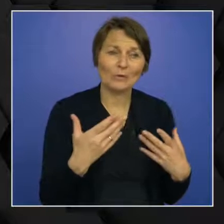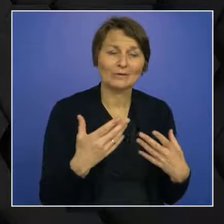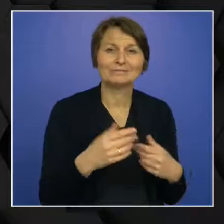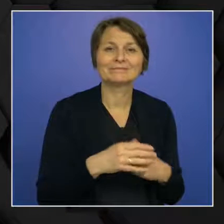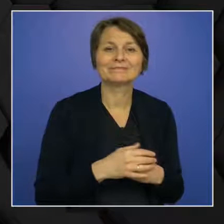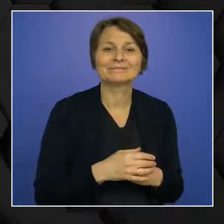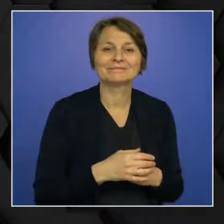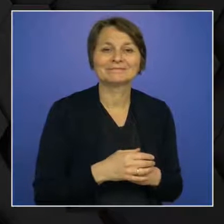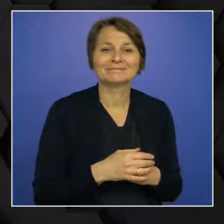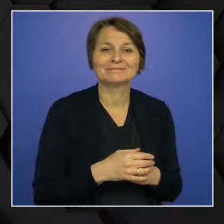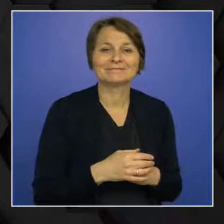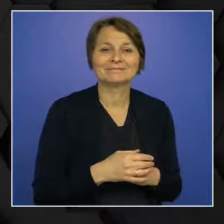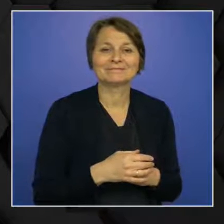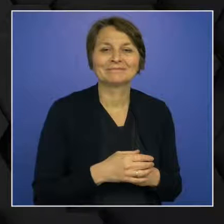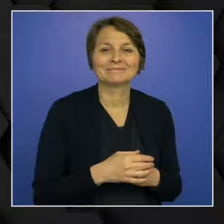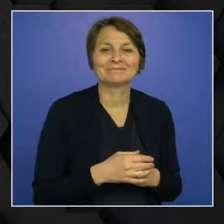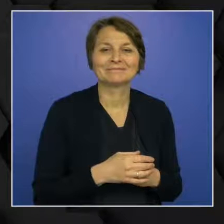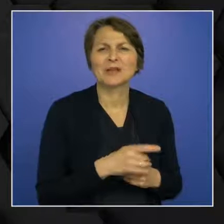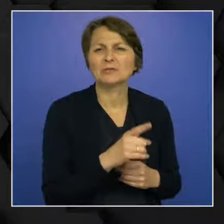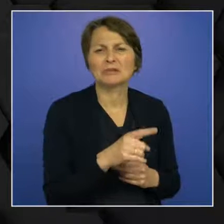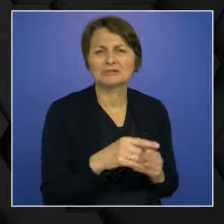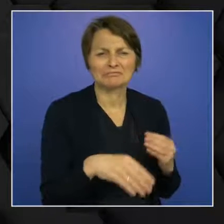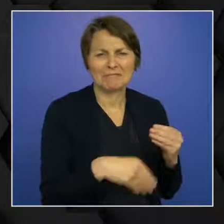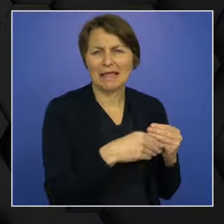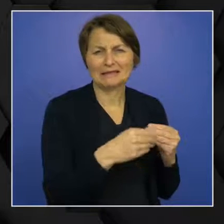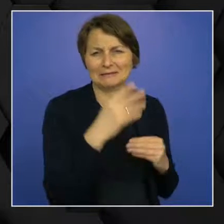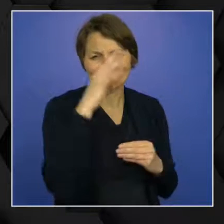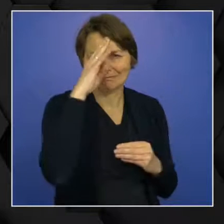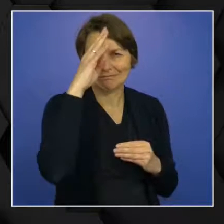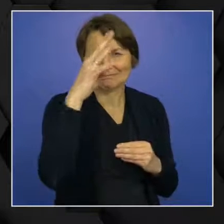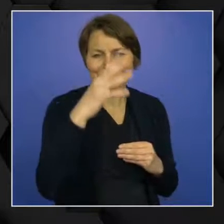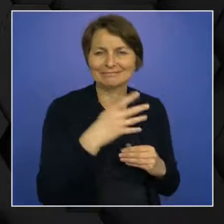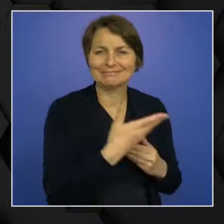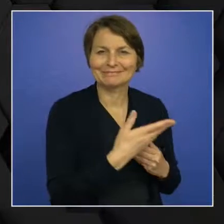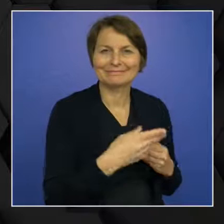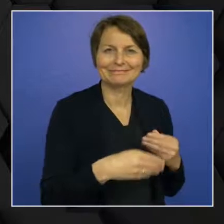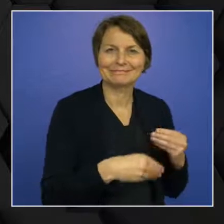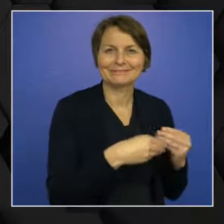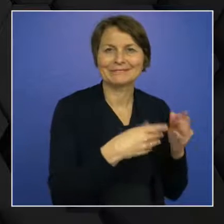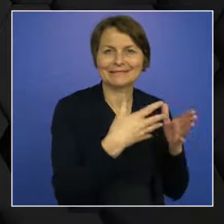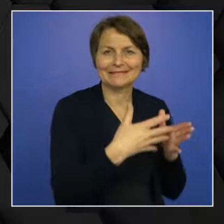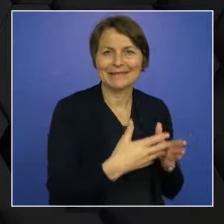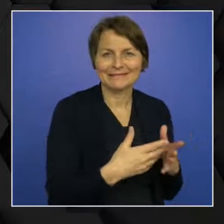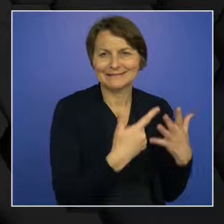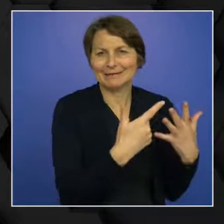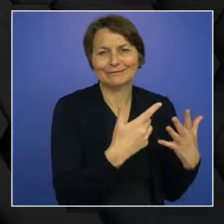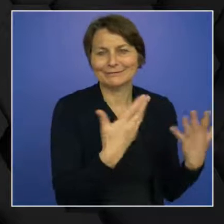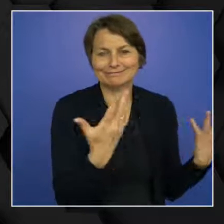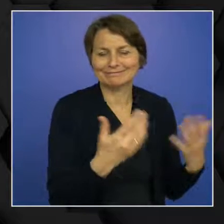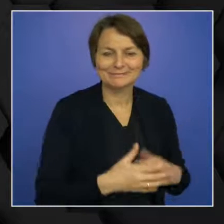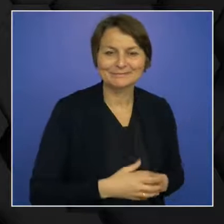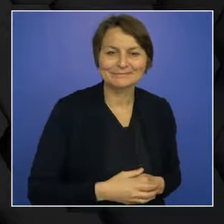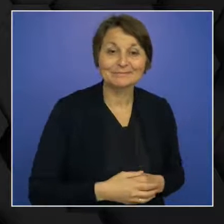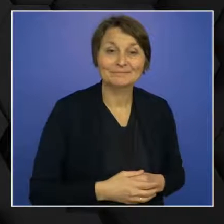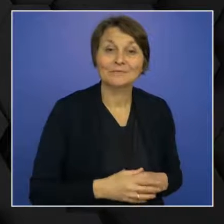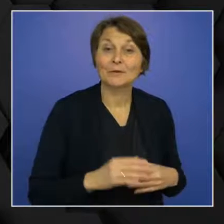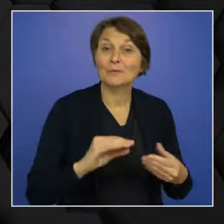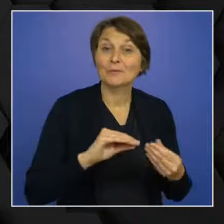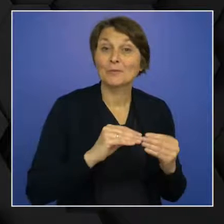7. They're like, Henk, we already tested this 7 times. Yeah, we will just create a new storage device here.